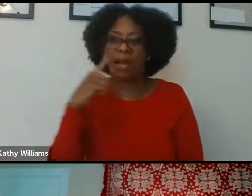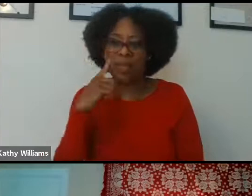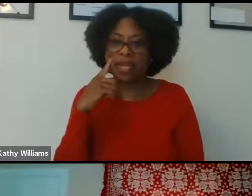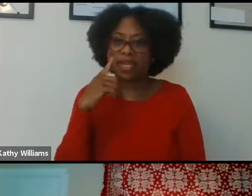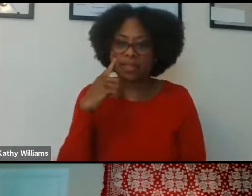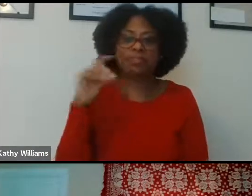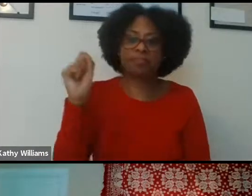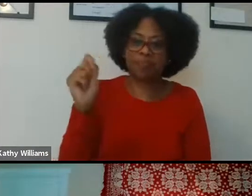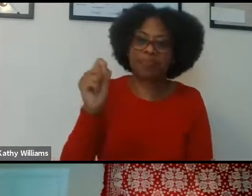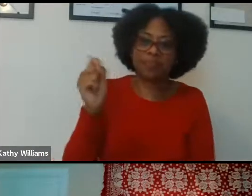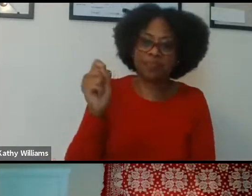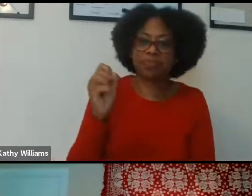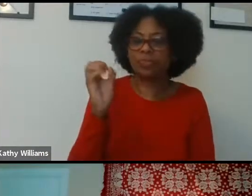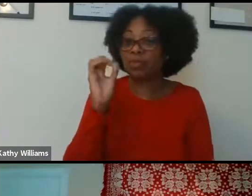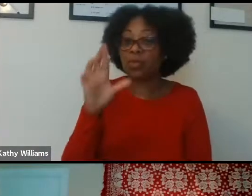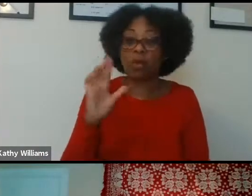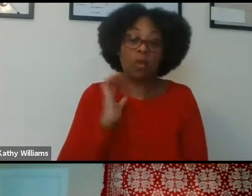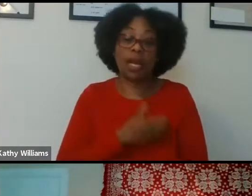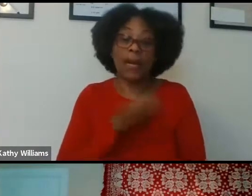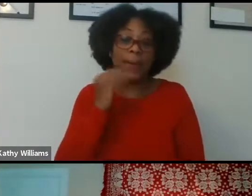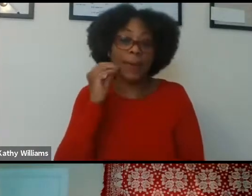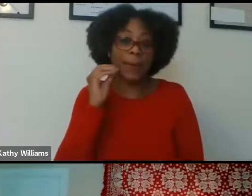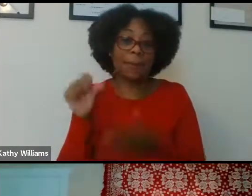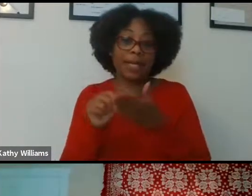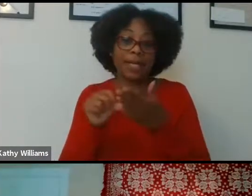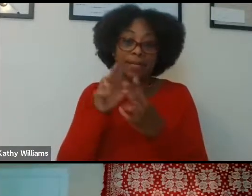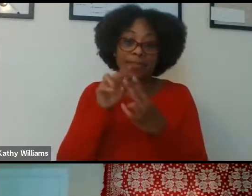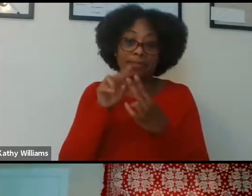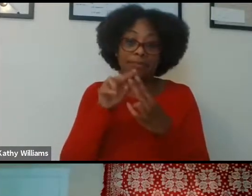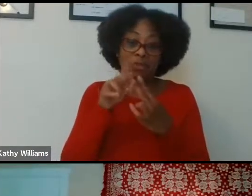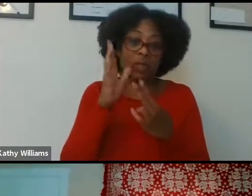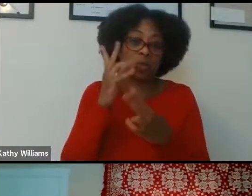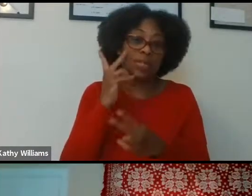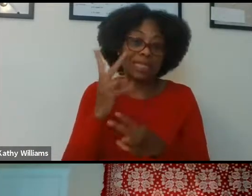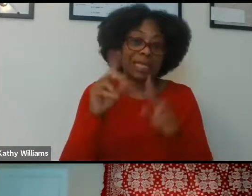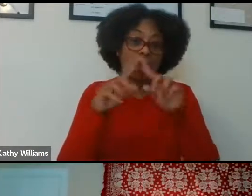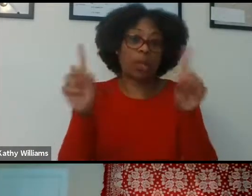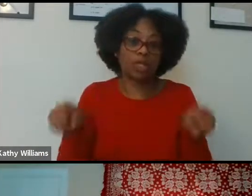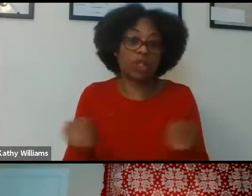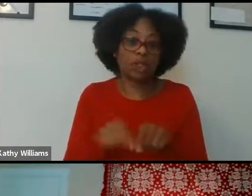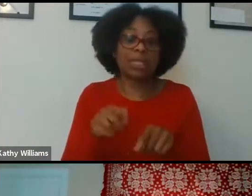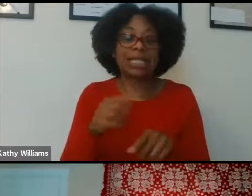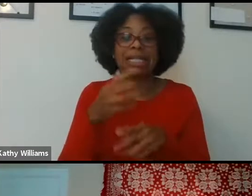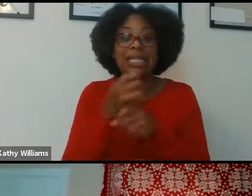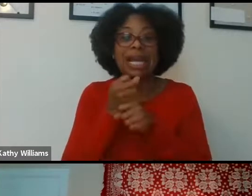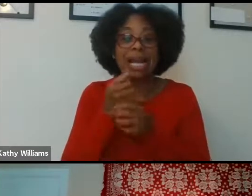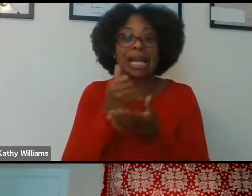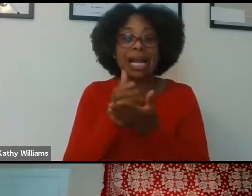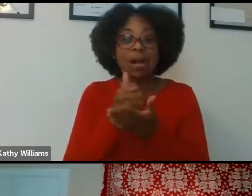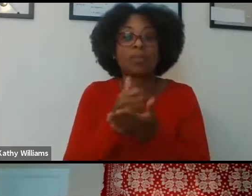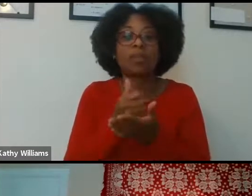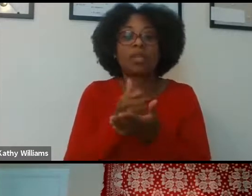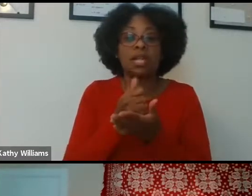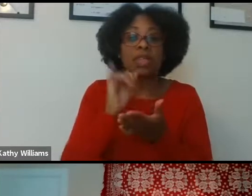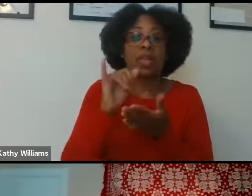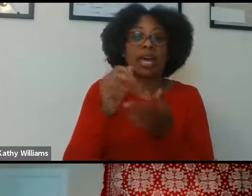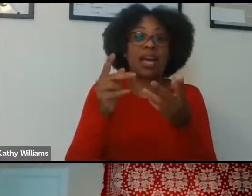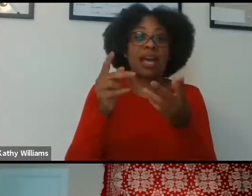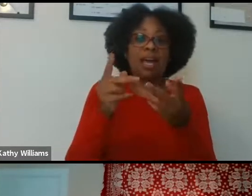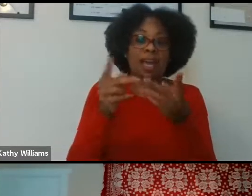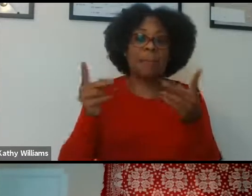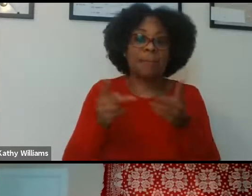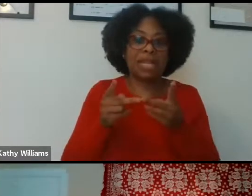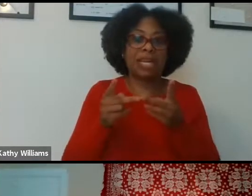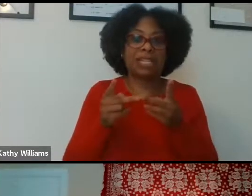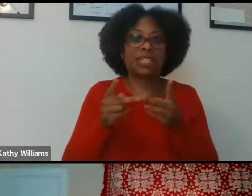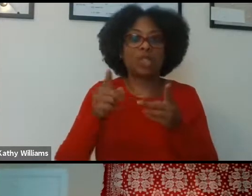Yes. Yes, or you could just go to our homepage and it's right there on the screen, Get Help. And that will have a place where you can write what